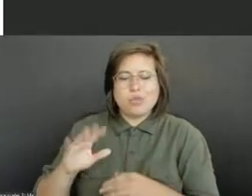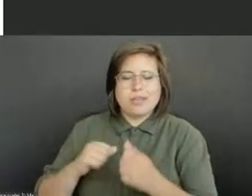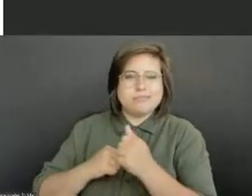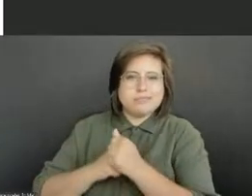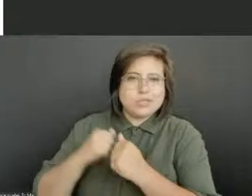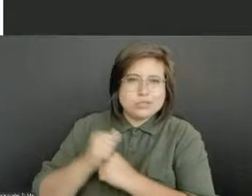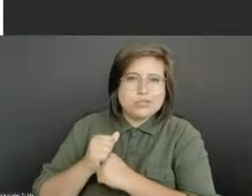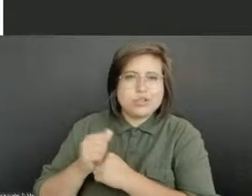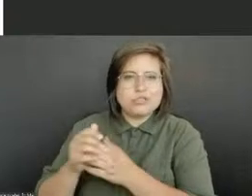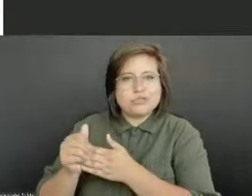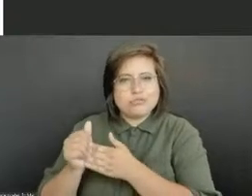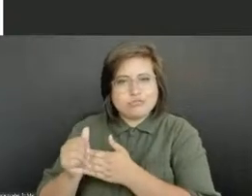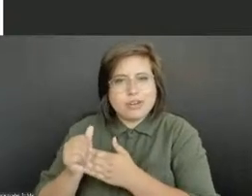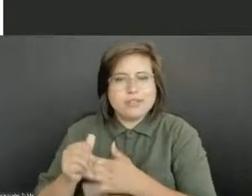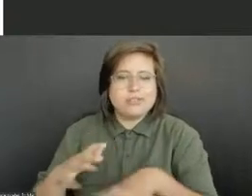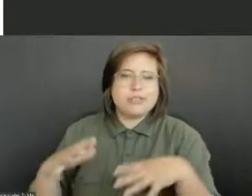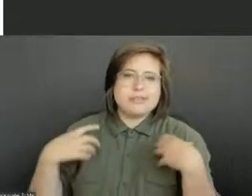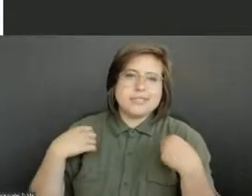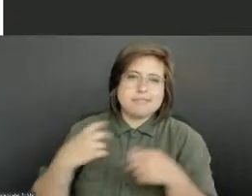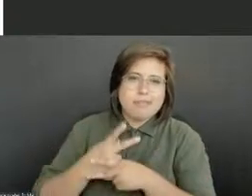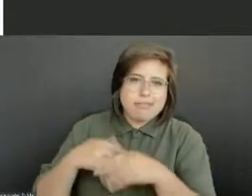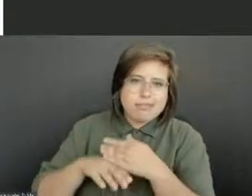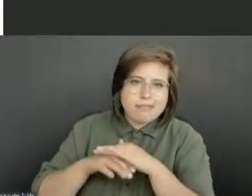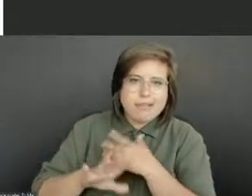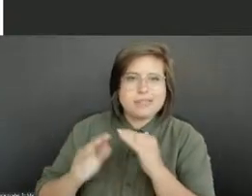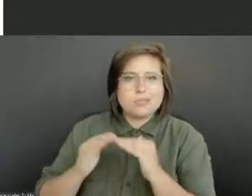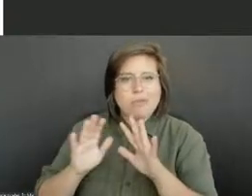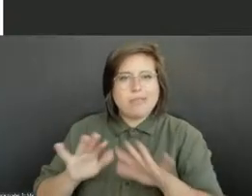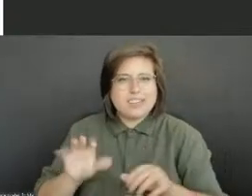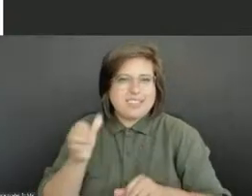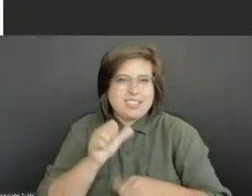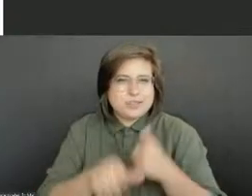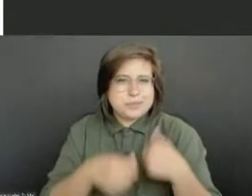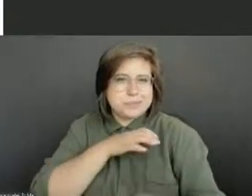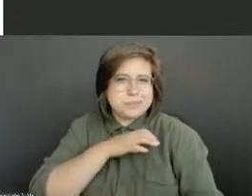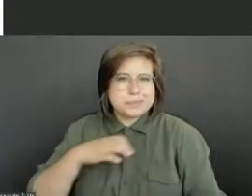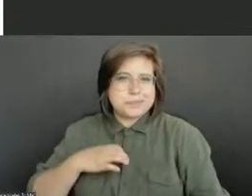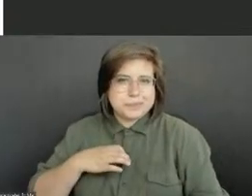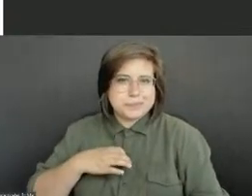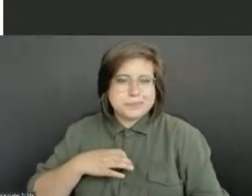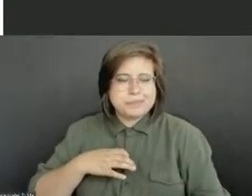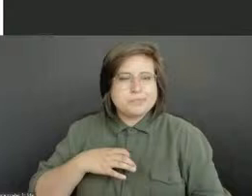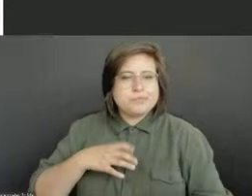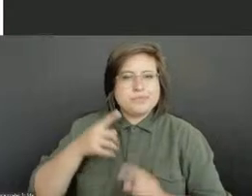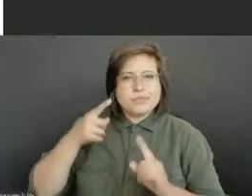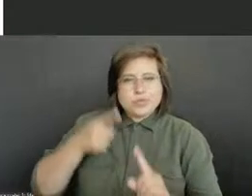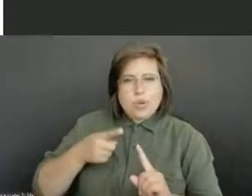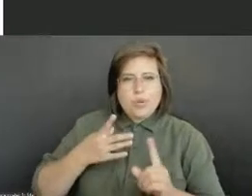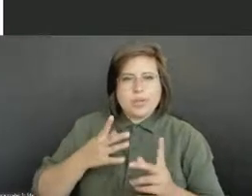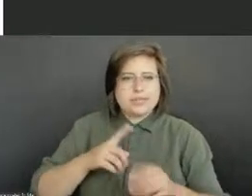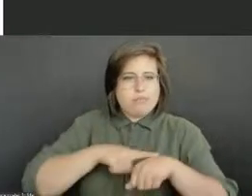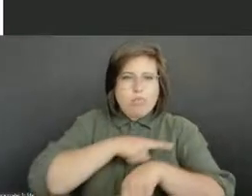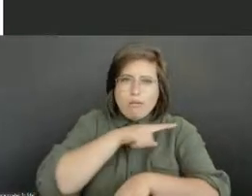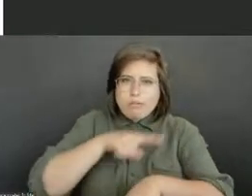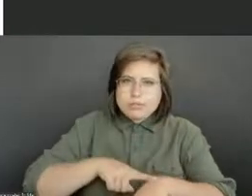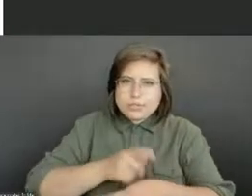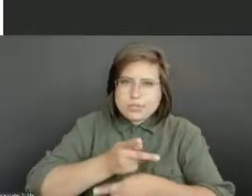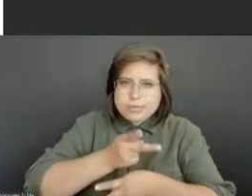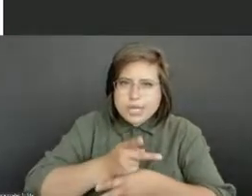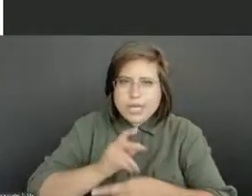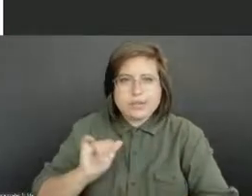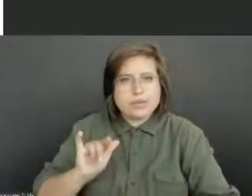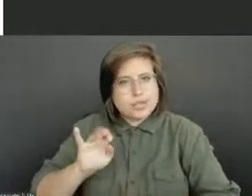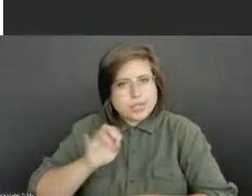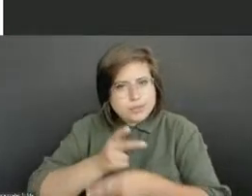healthcare access and quality. We want to look at everything from acute care delivery, long-term care, EMS,